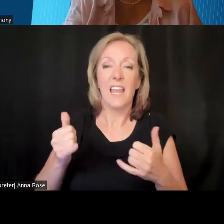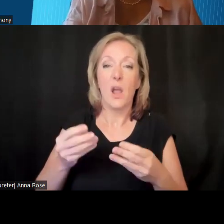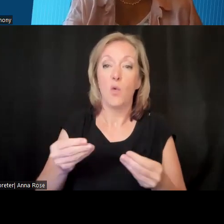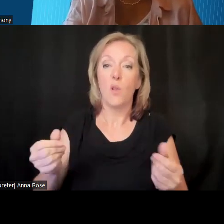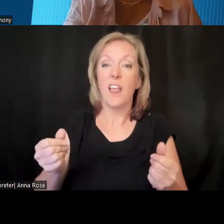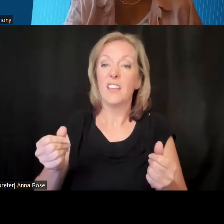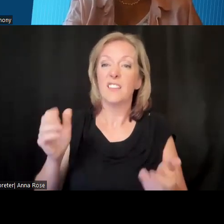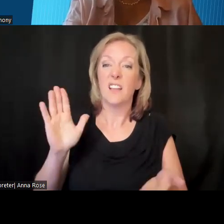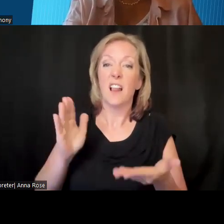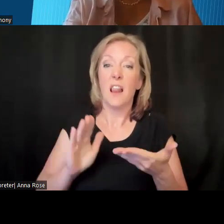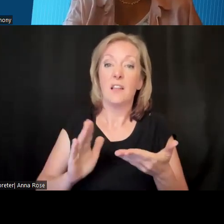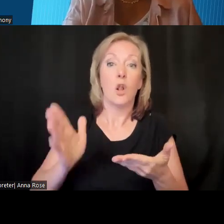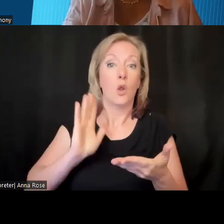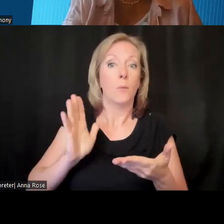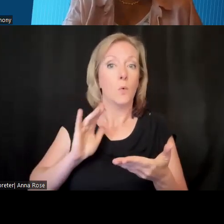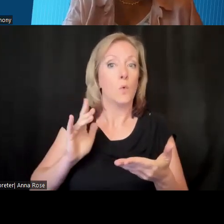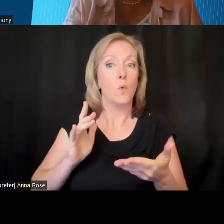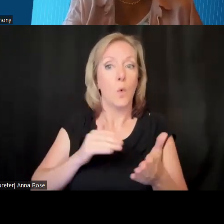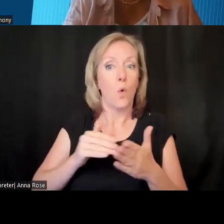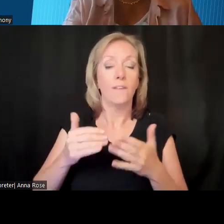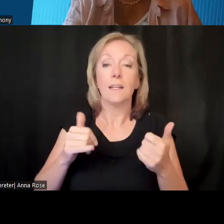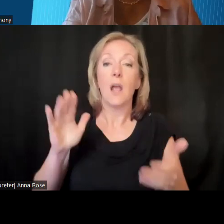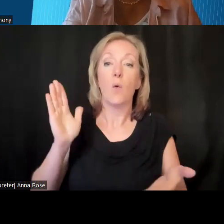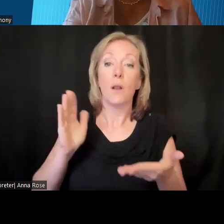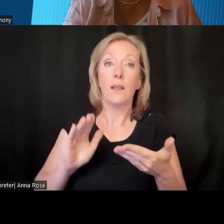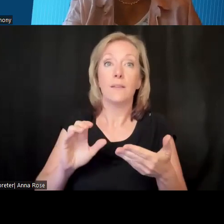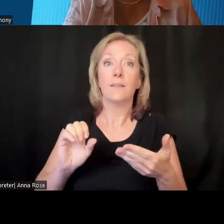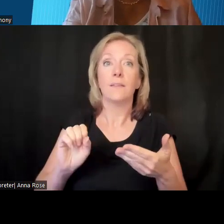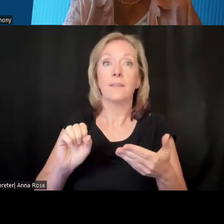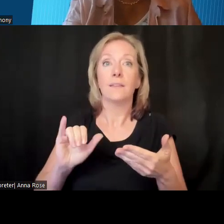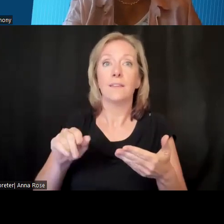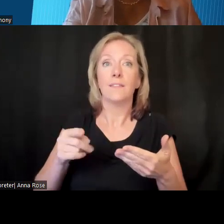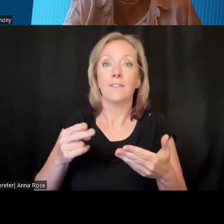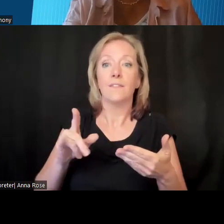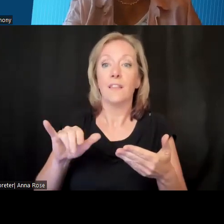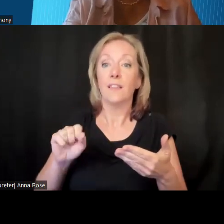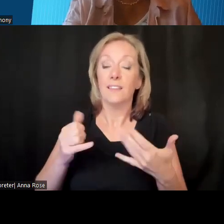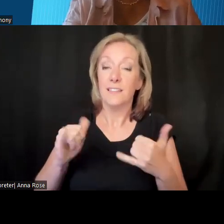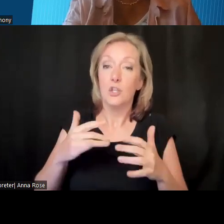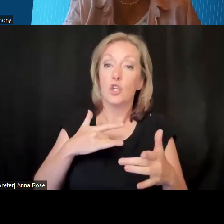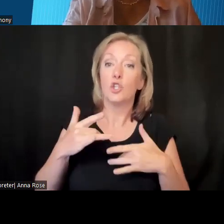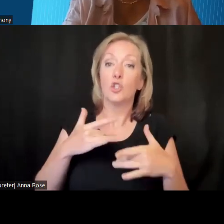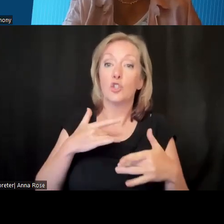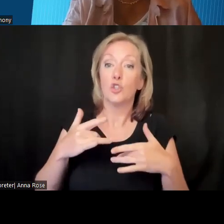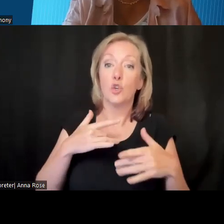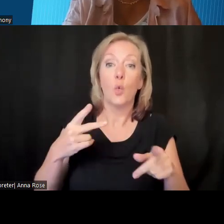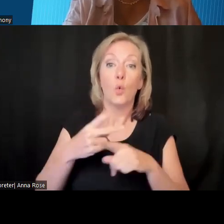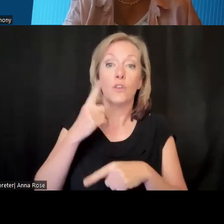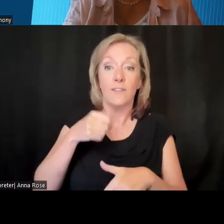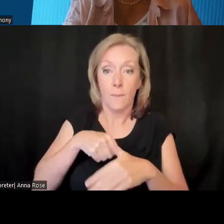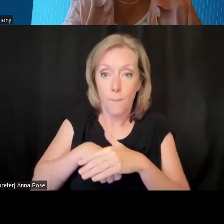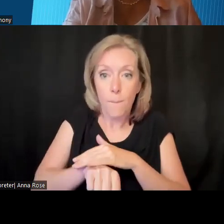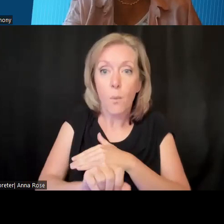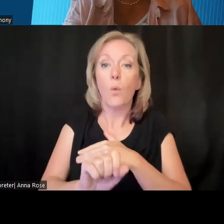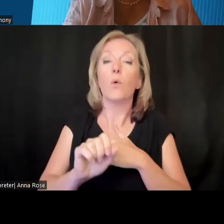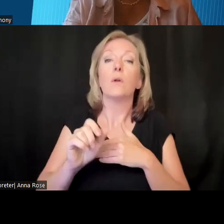time, that was much more of a concern. But with syphilis, there is still worries, especially if it's a vaginal birth, that we could see